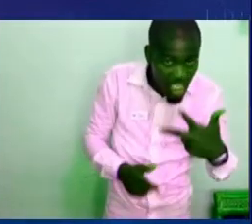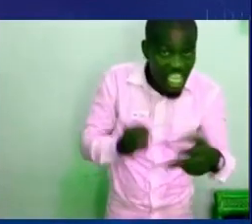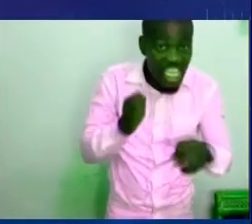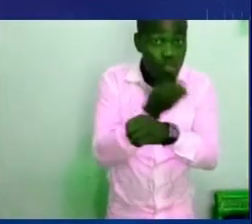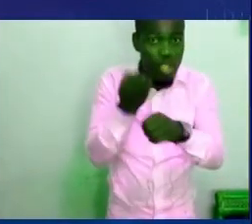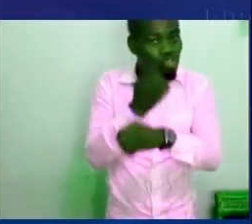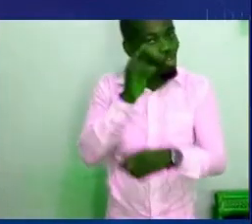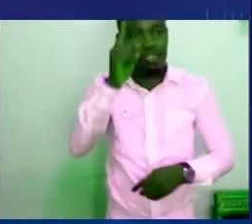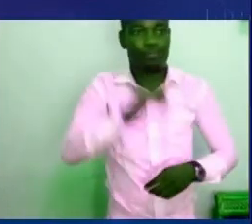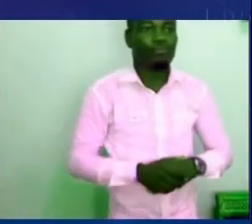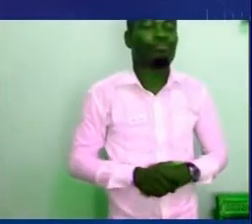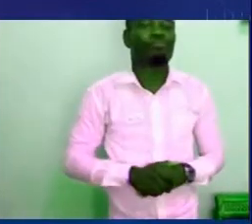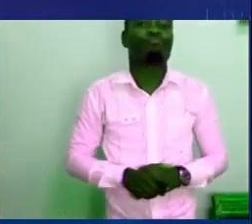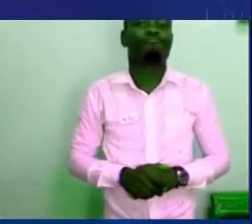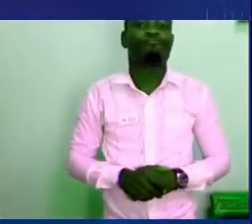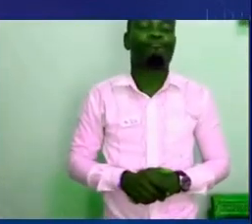to simplify these three